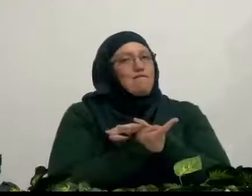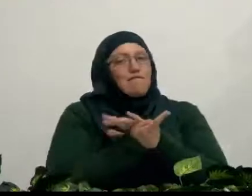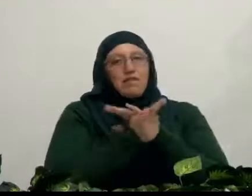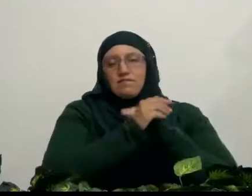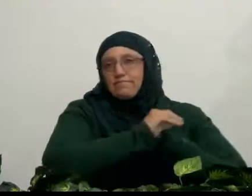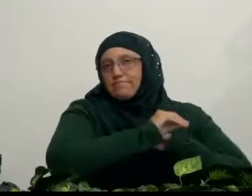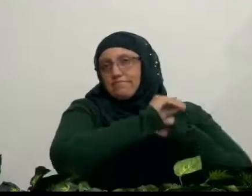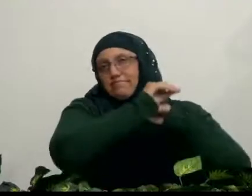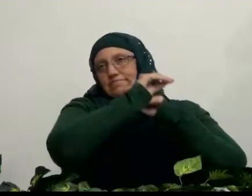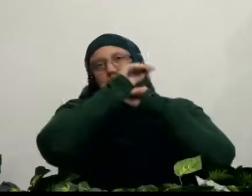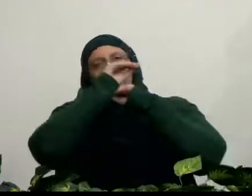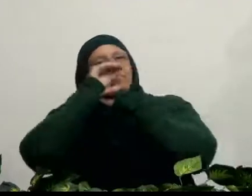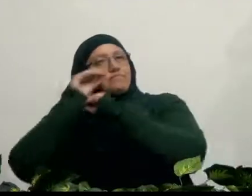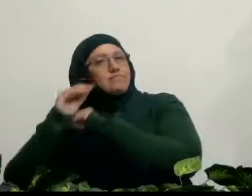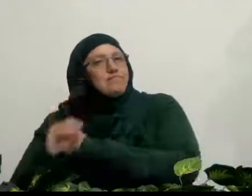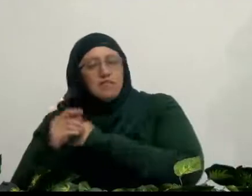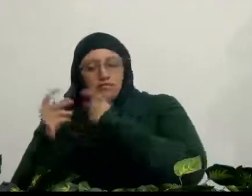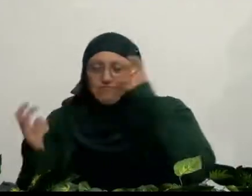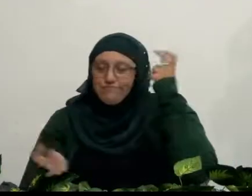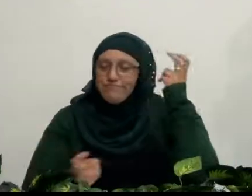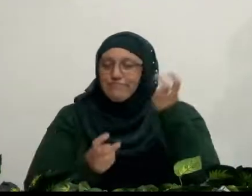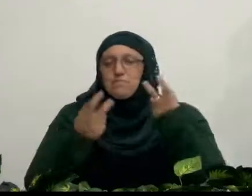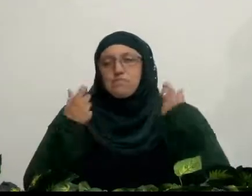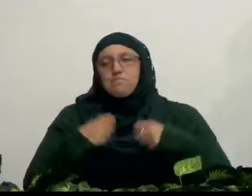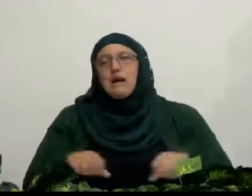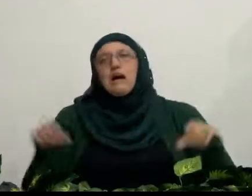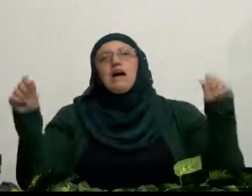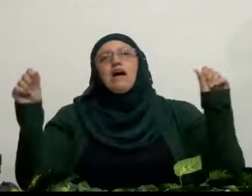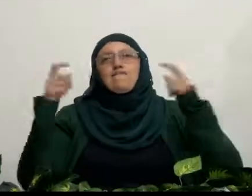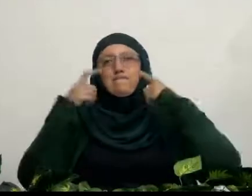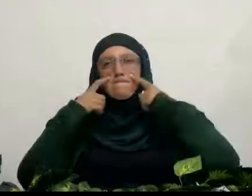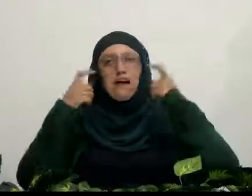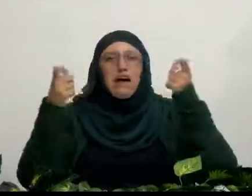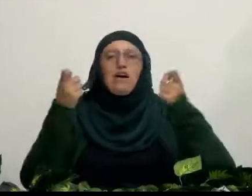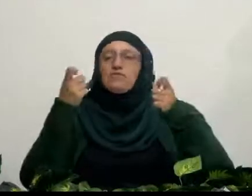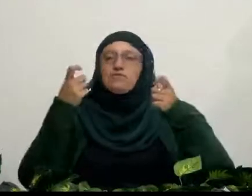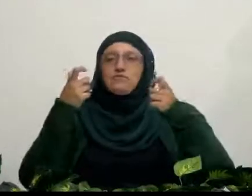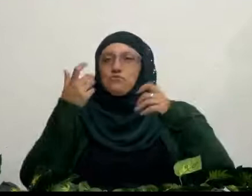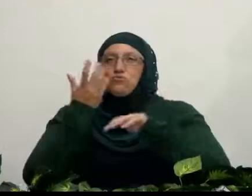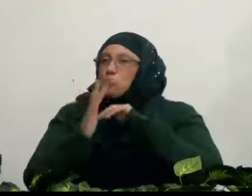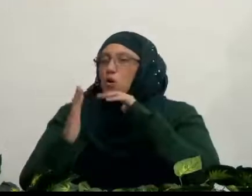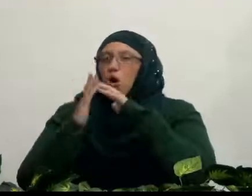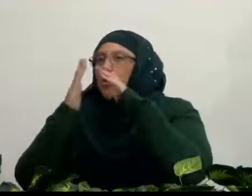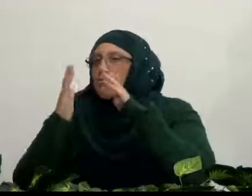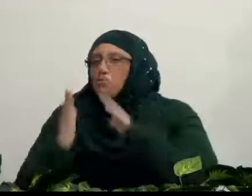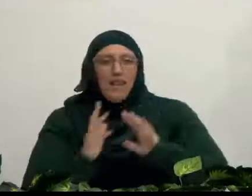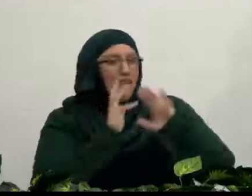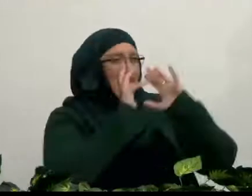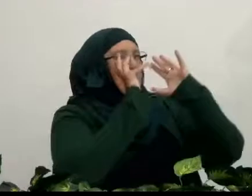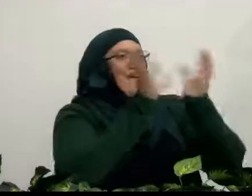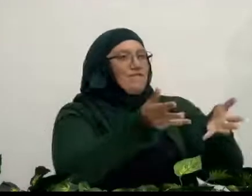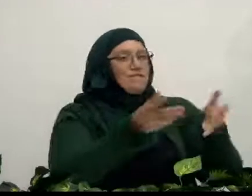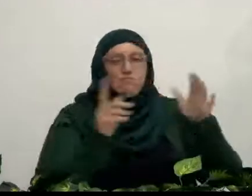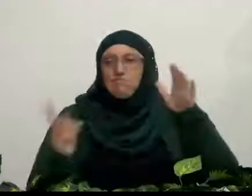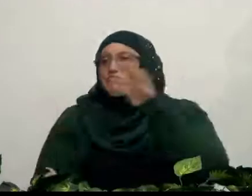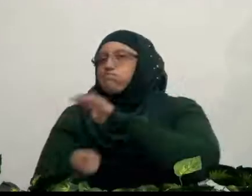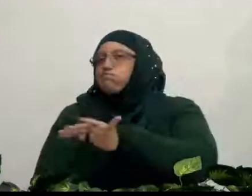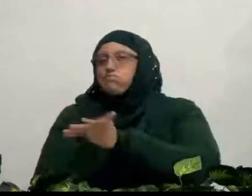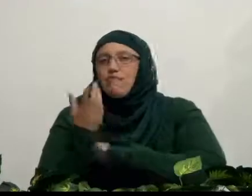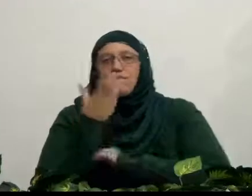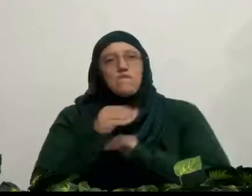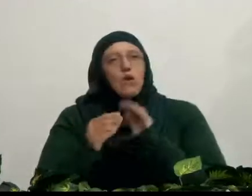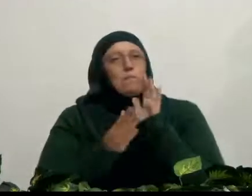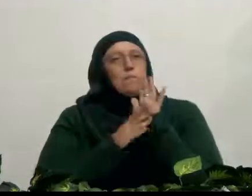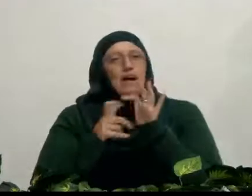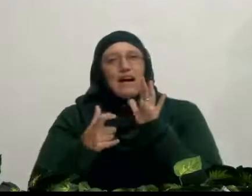They left their farms, they left their homes and nothing, penniless. They just fled from Mecca to seek